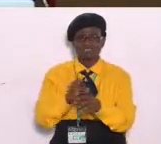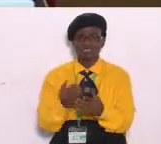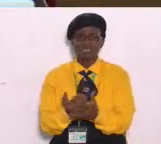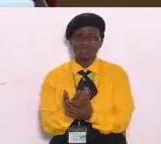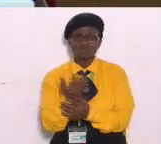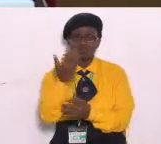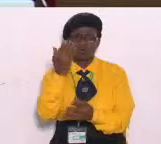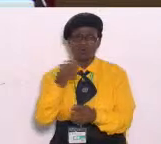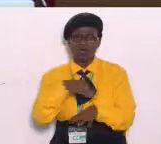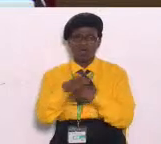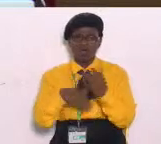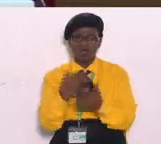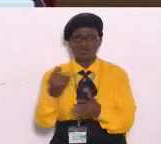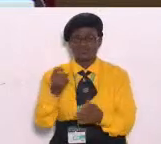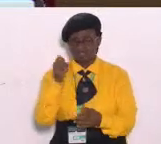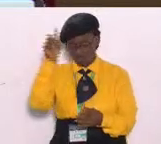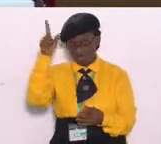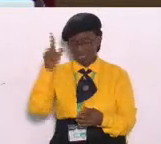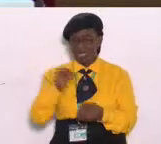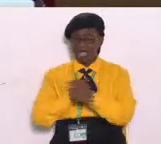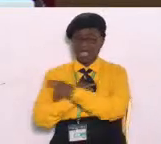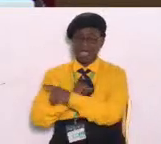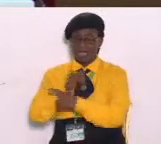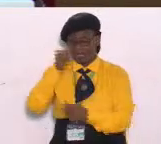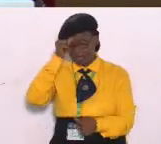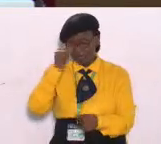And all of a sudden, I remembered